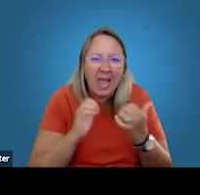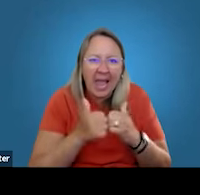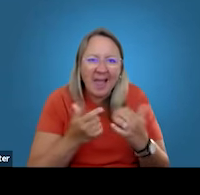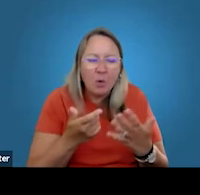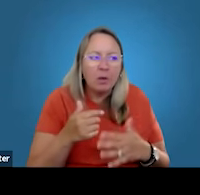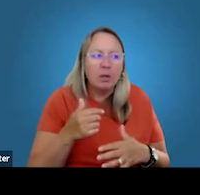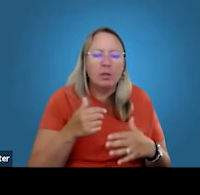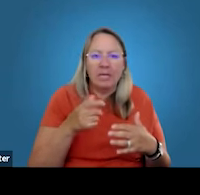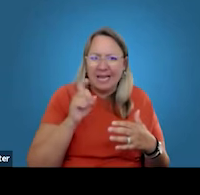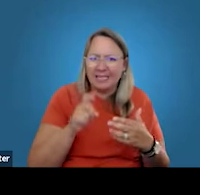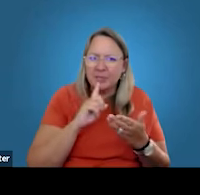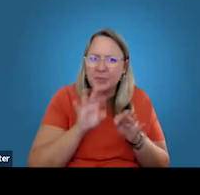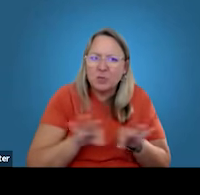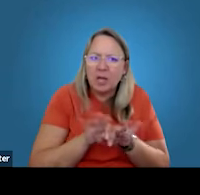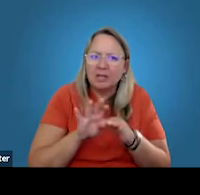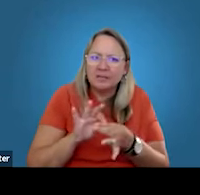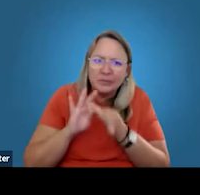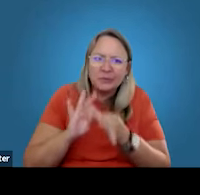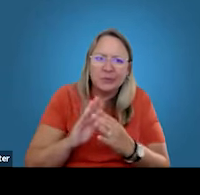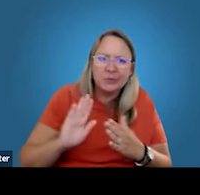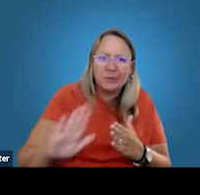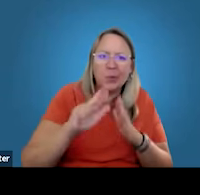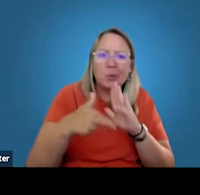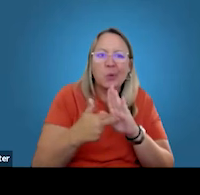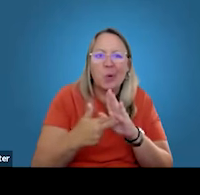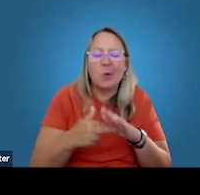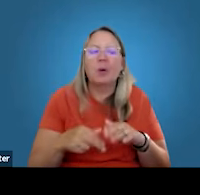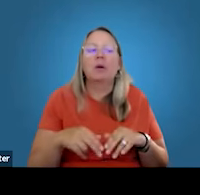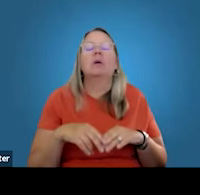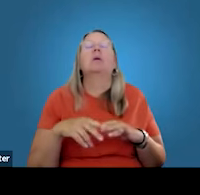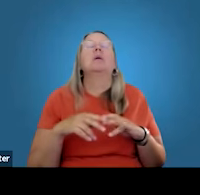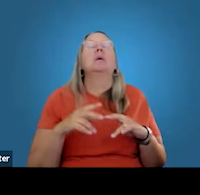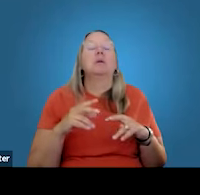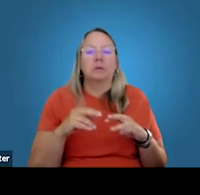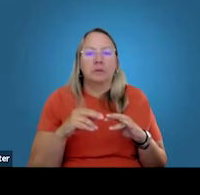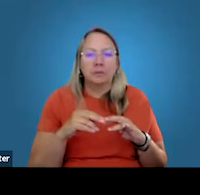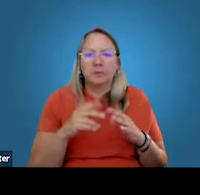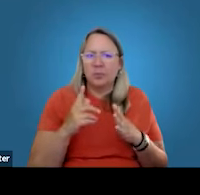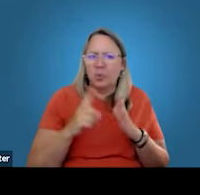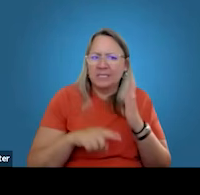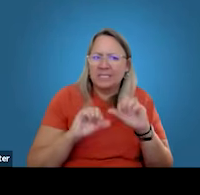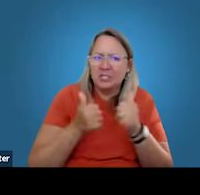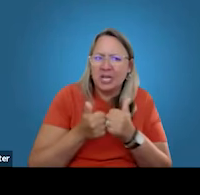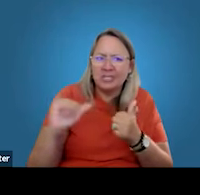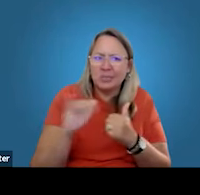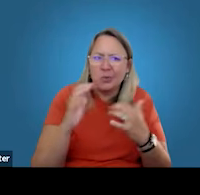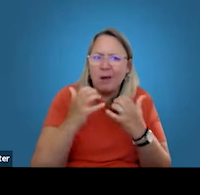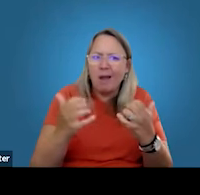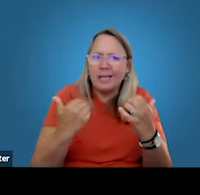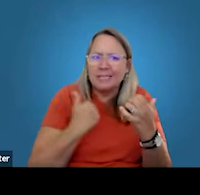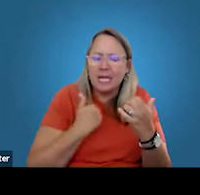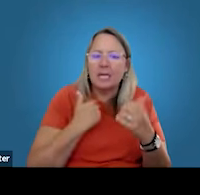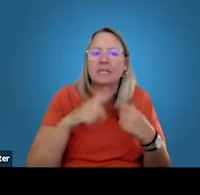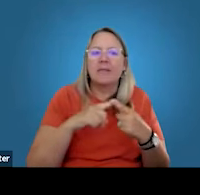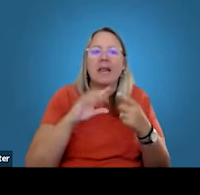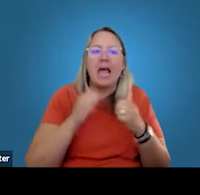It needs to be relevant to your jeopardy. Your role in your jeopardy need to kind of lean up against each other. What's the challenge that your audience has? And then how are